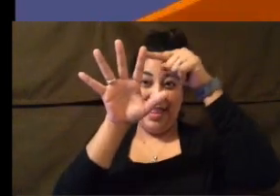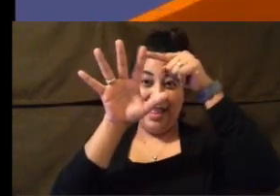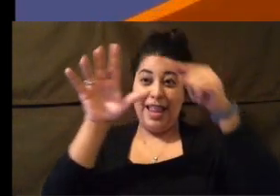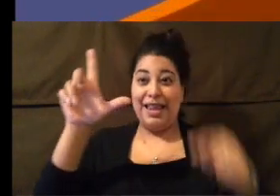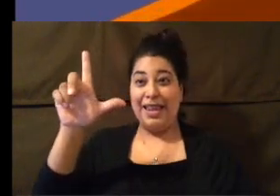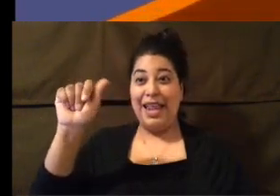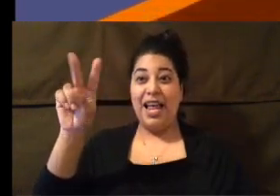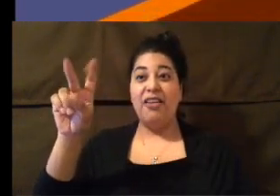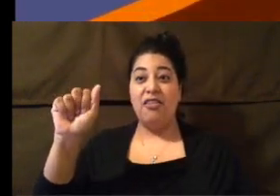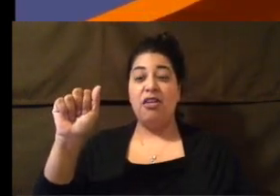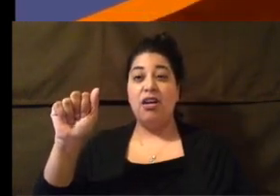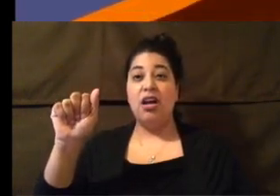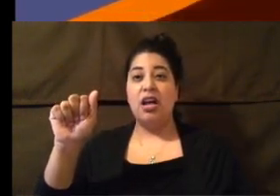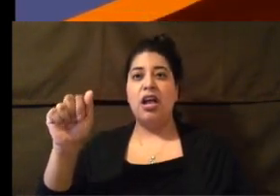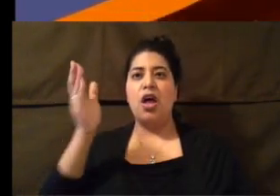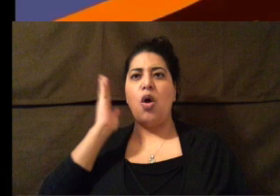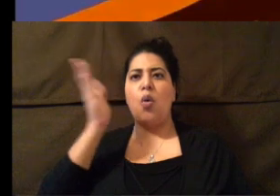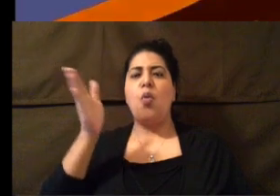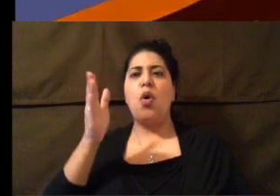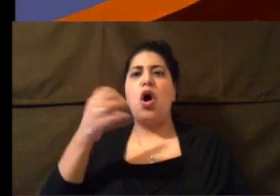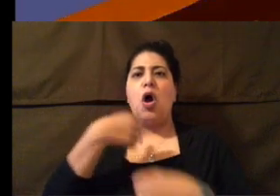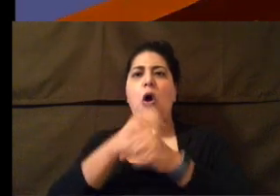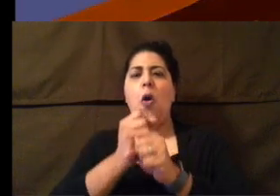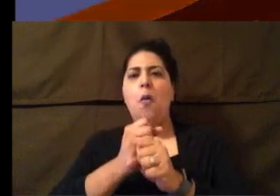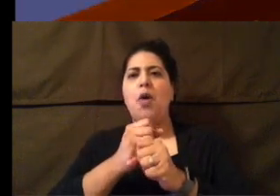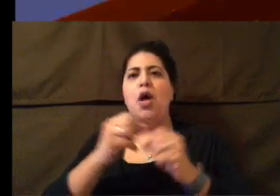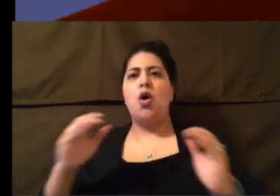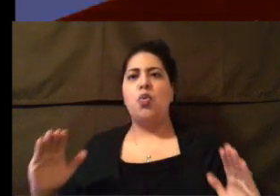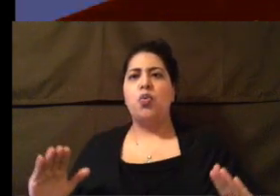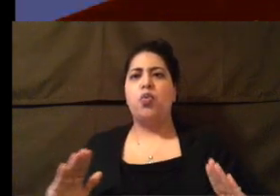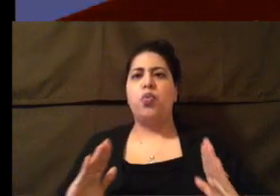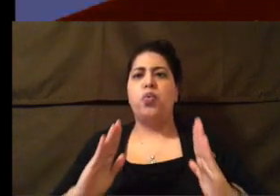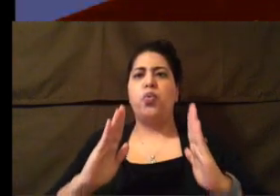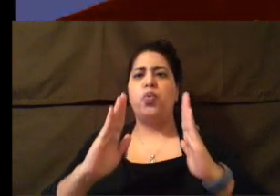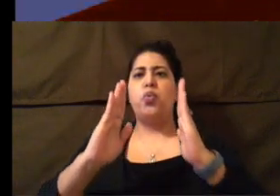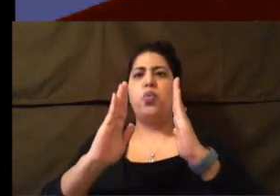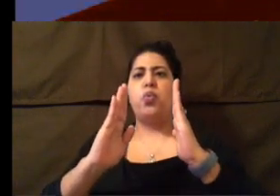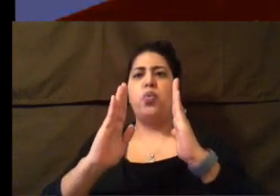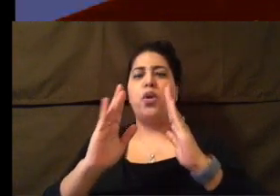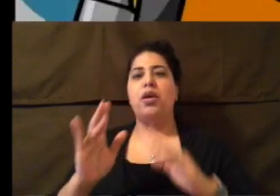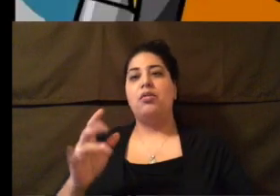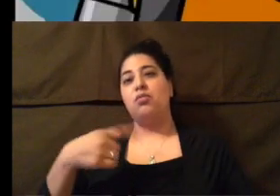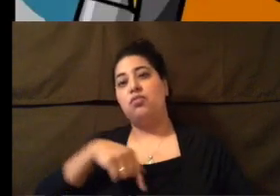of hardened lava build up over time into the mountain-like formations we call volcanoes.